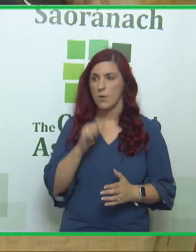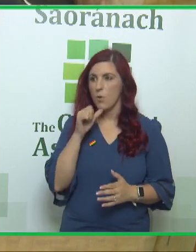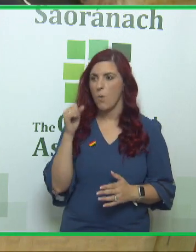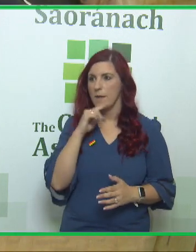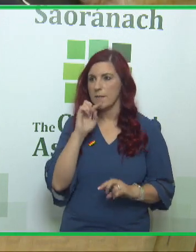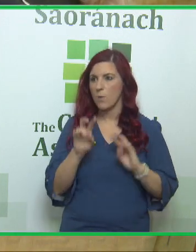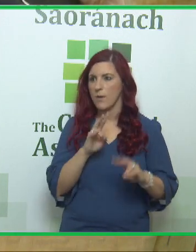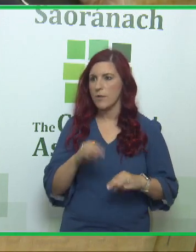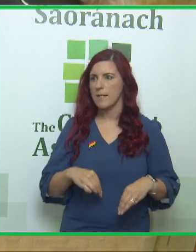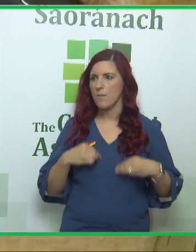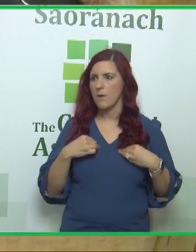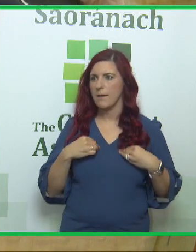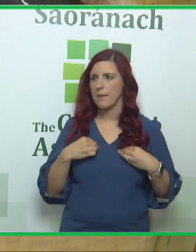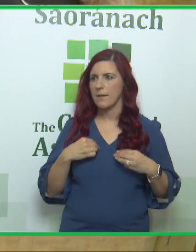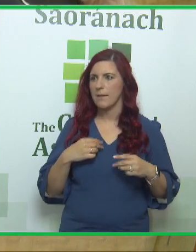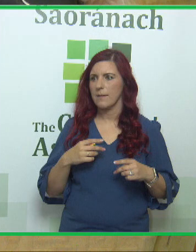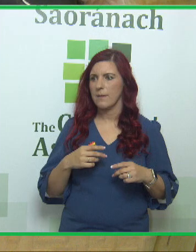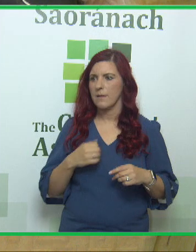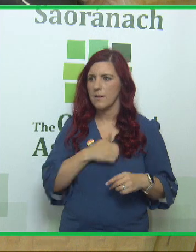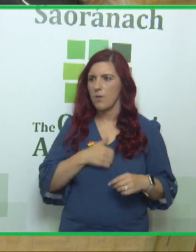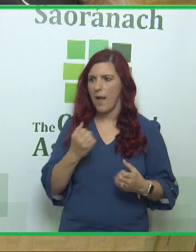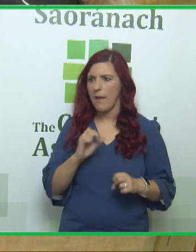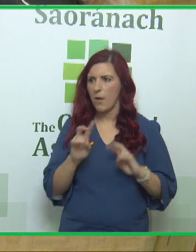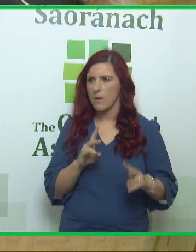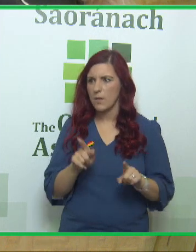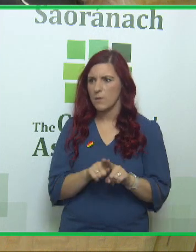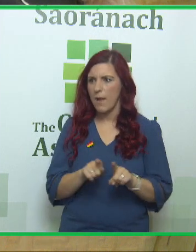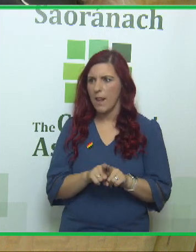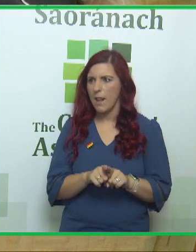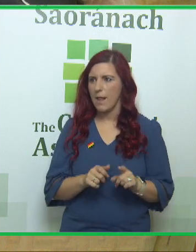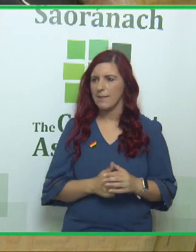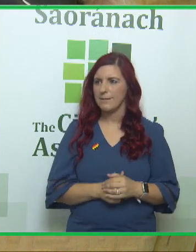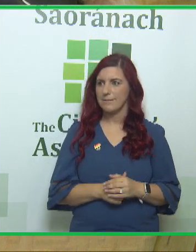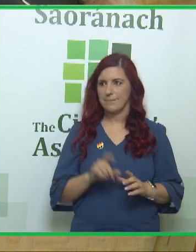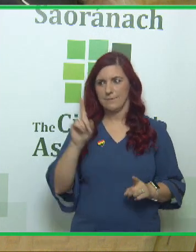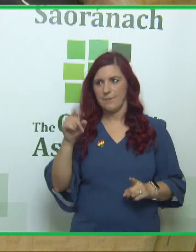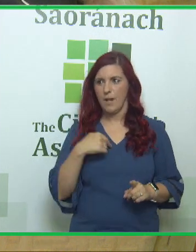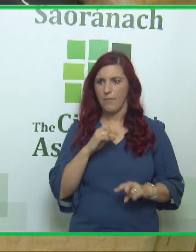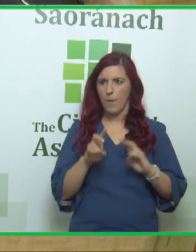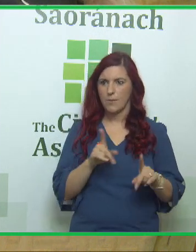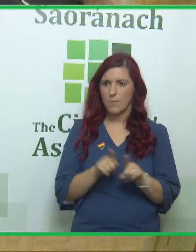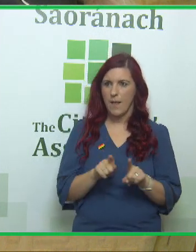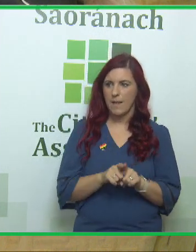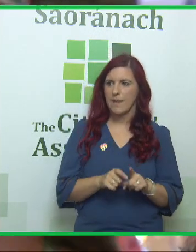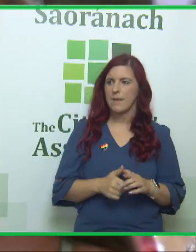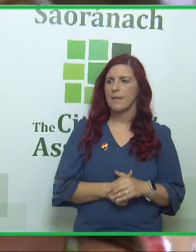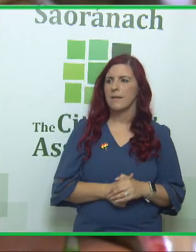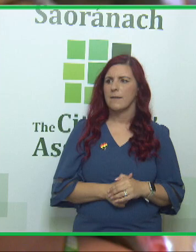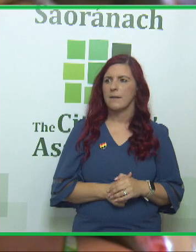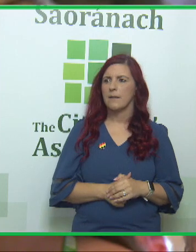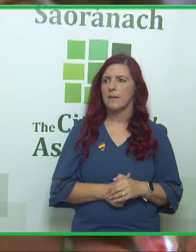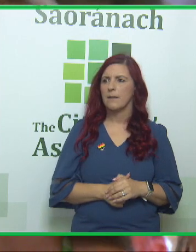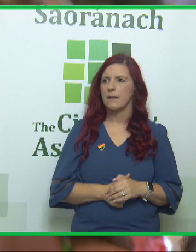see. So we were looking. Sorry, I have a question too, and I'm from table 12 as well. So just 1 minute.